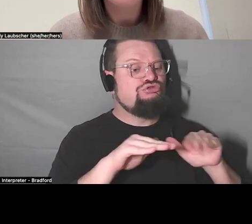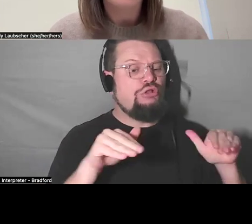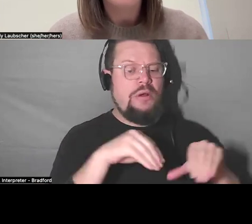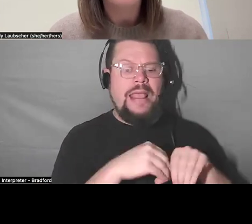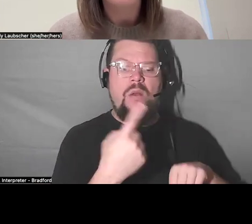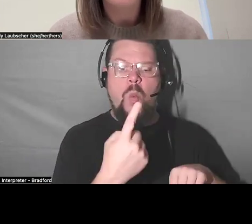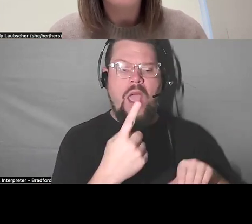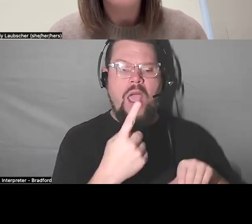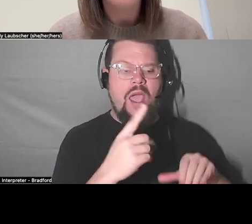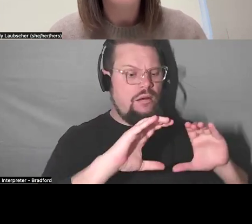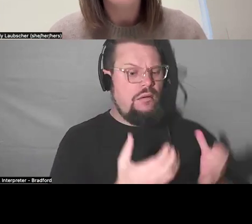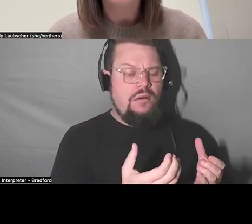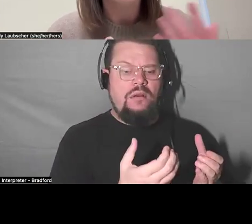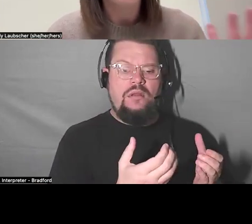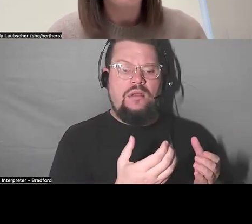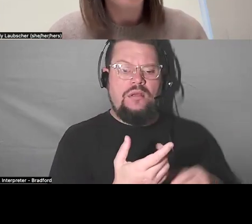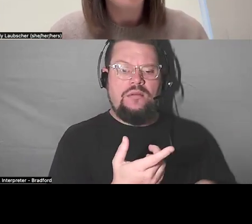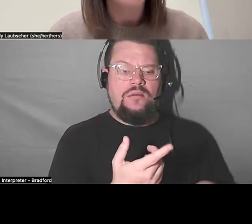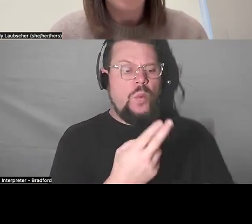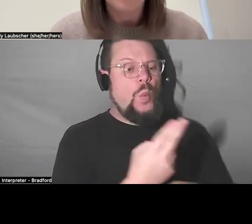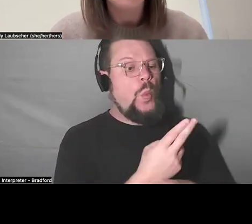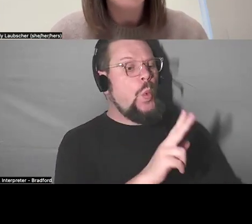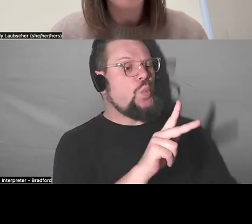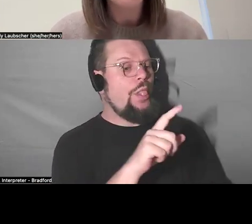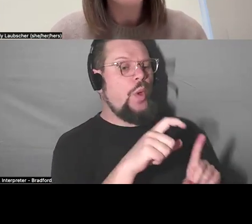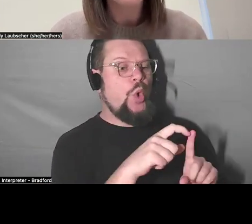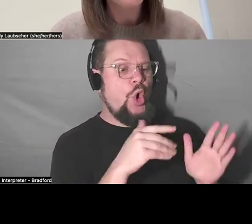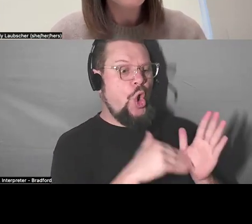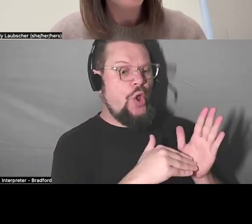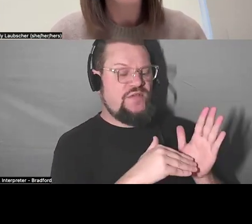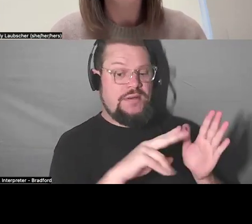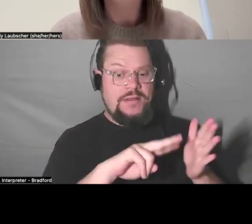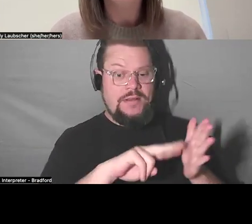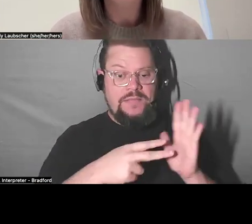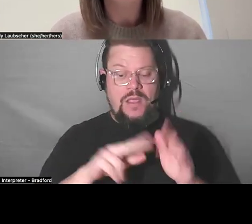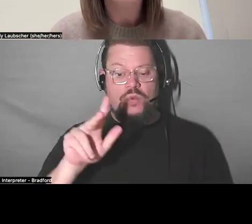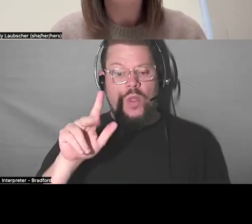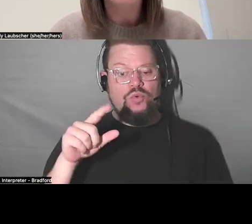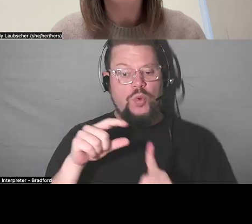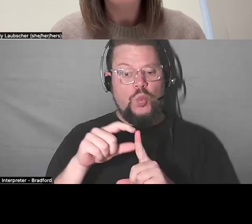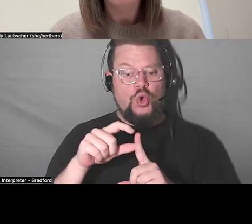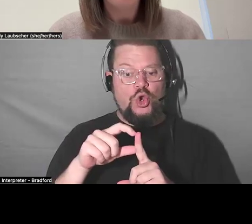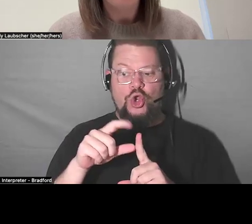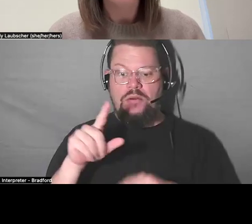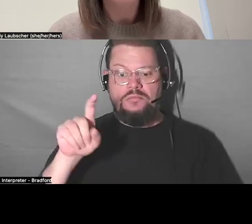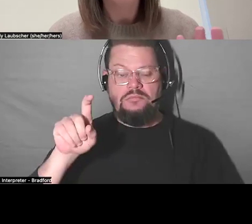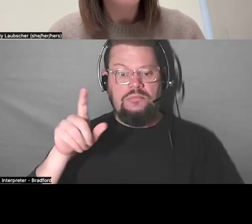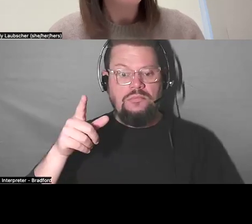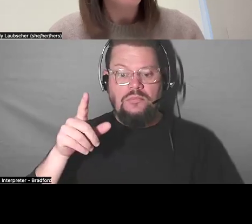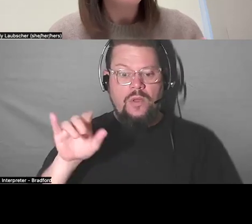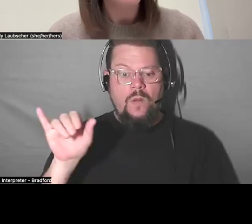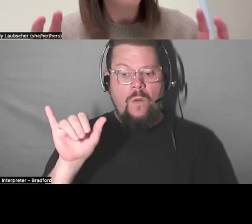particular context used these 23 words a lot, does that mean that those 23 words are somehow